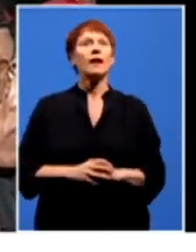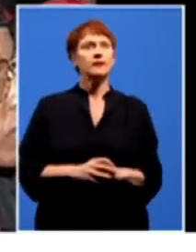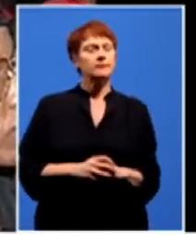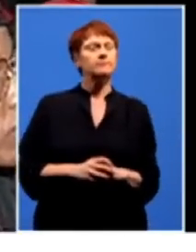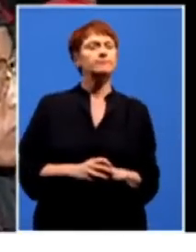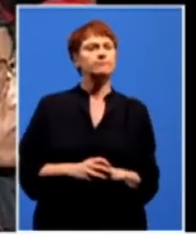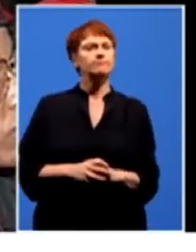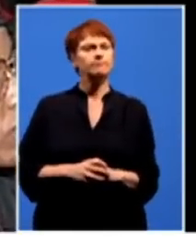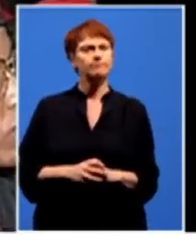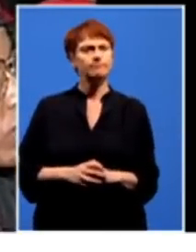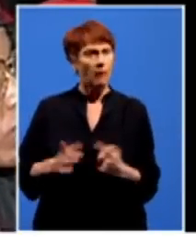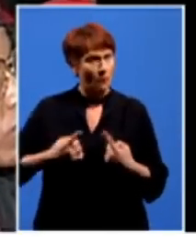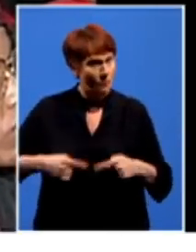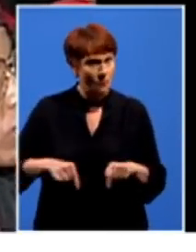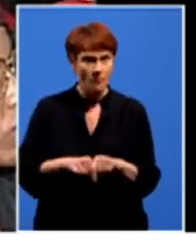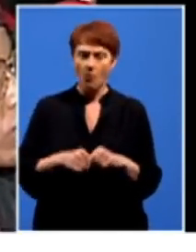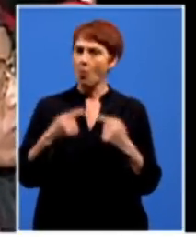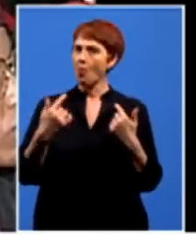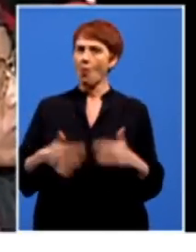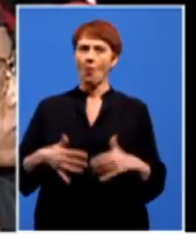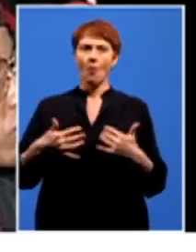we used to be very delighted